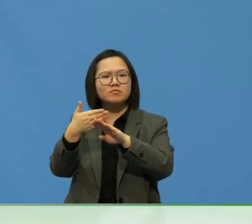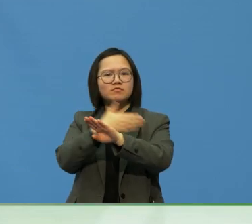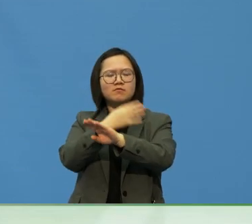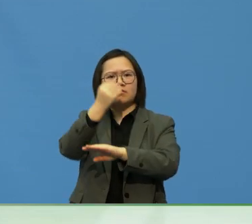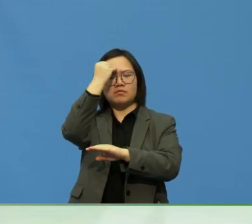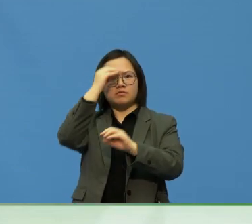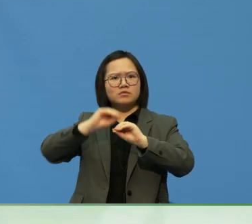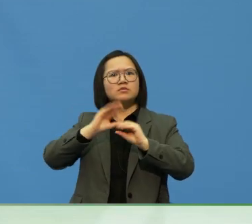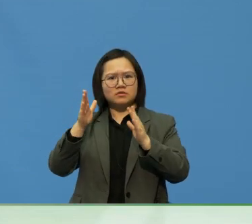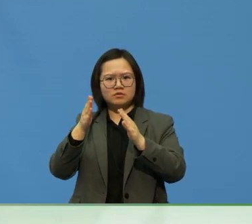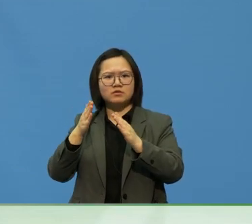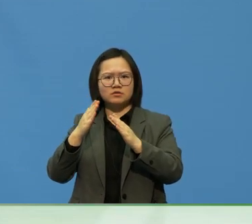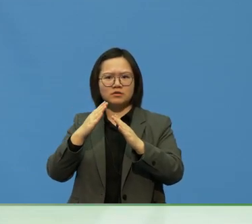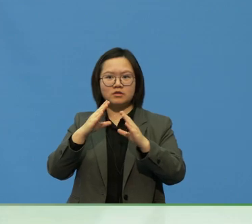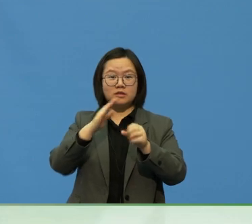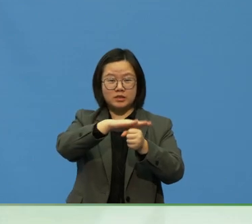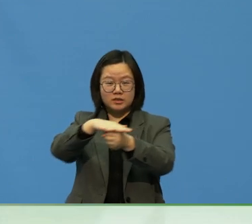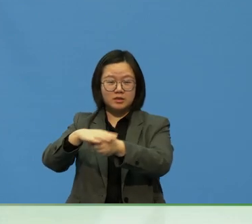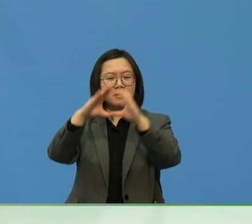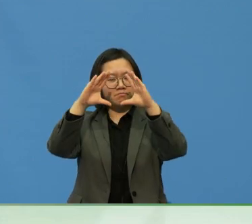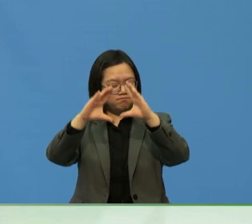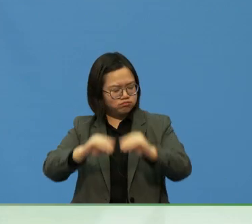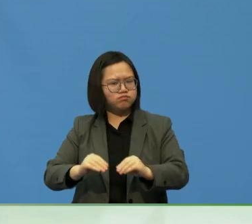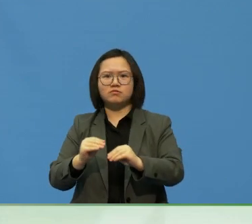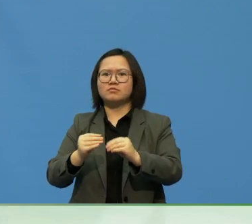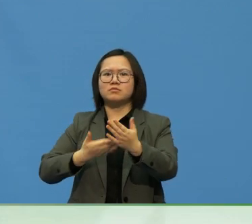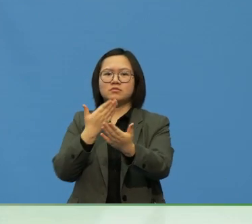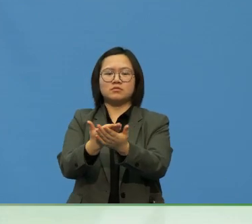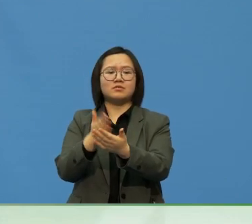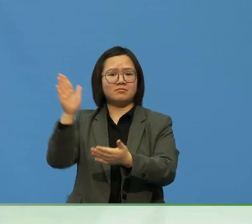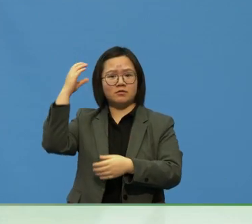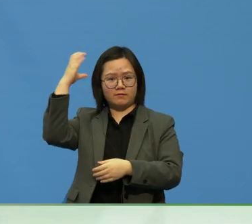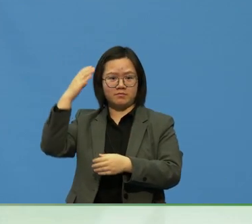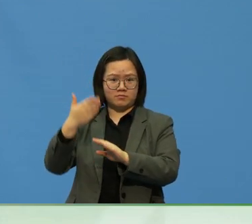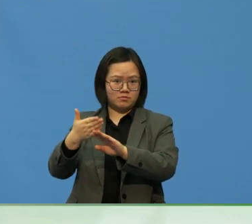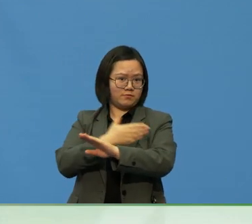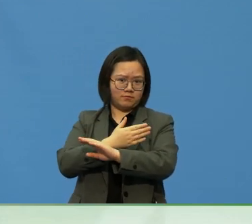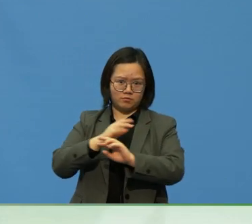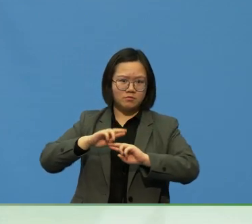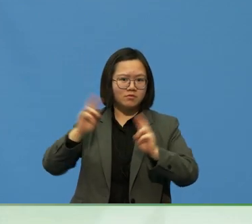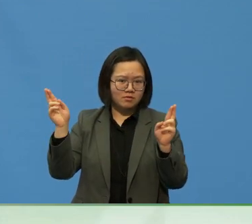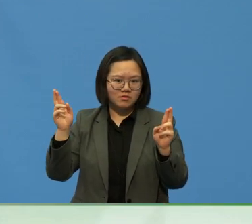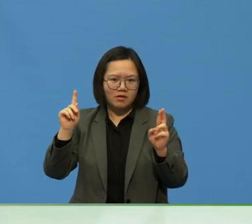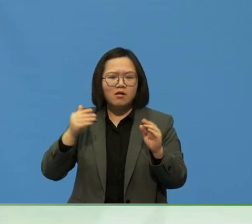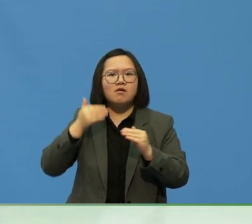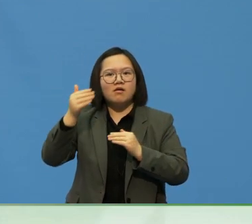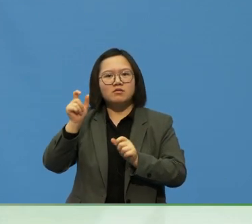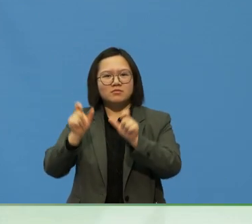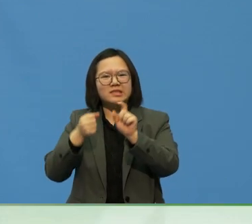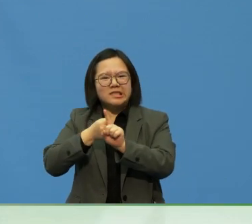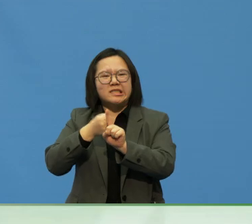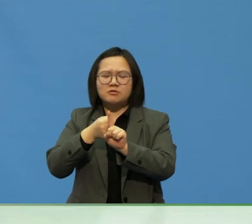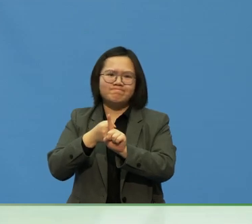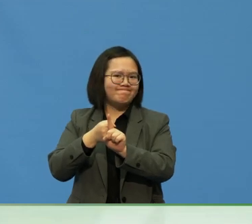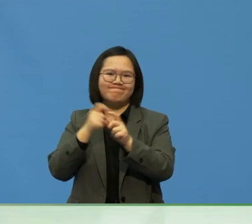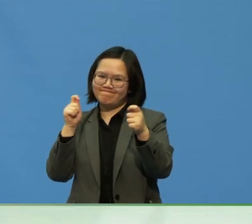a Human Rights Commission's role would be then to make sure that that was done and that people had recourse that didn't